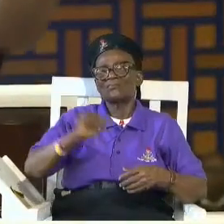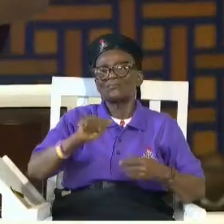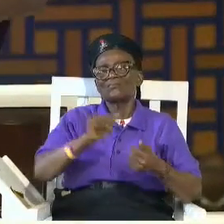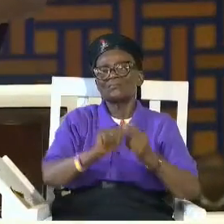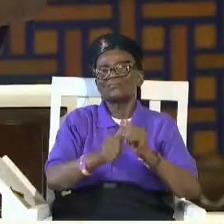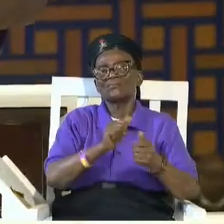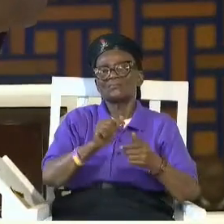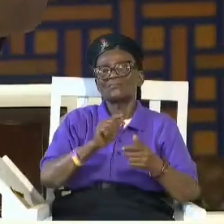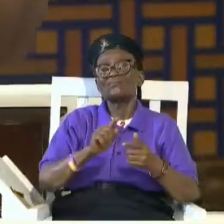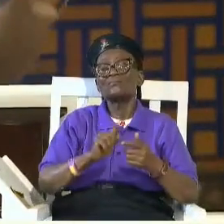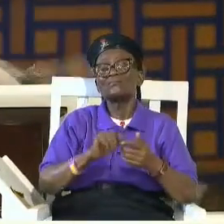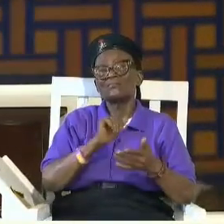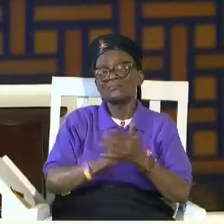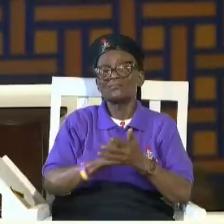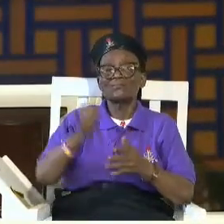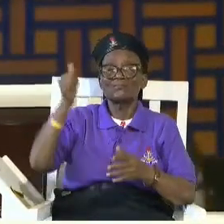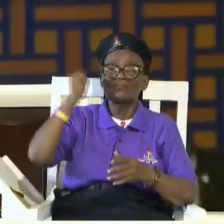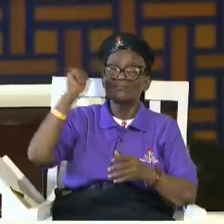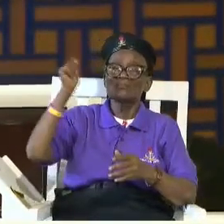Am I correct?